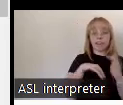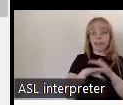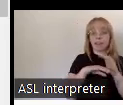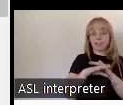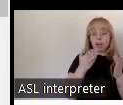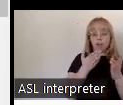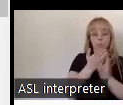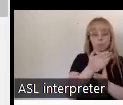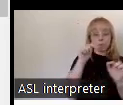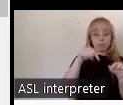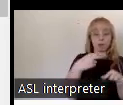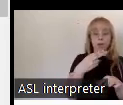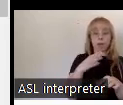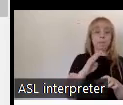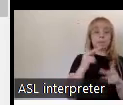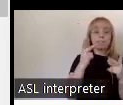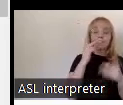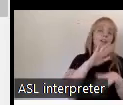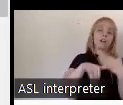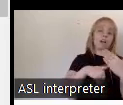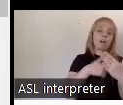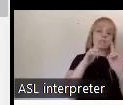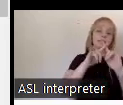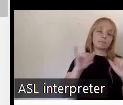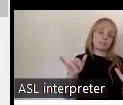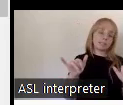website, you'll be able to see all of them like this.